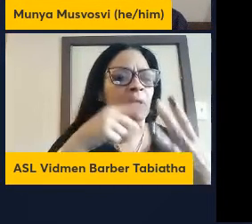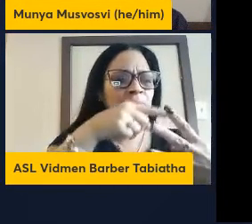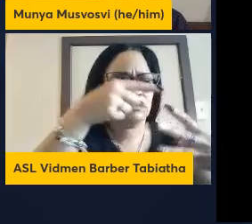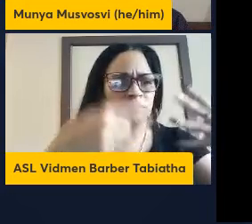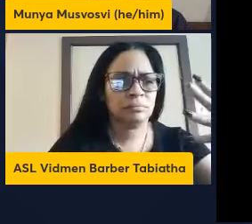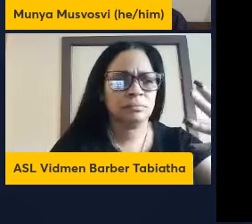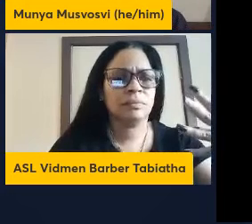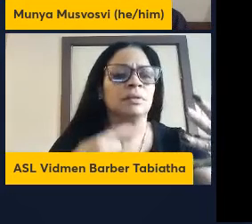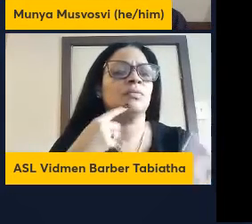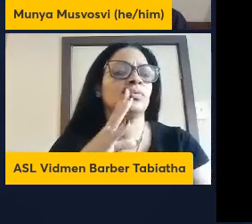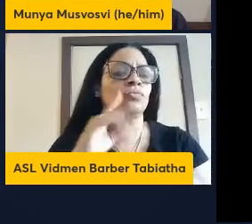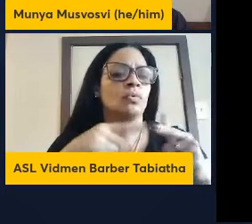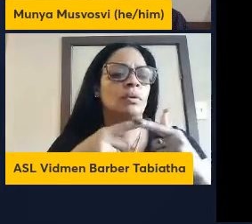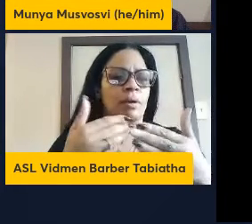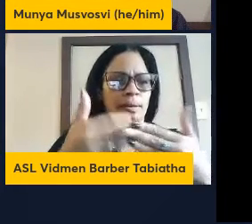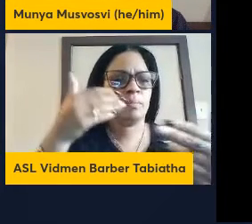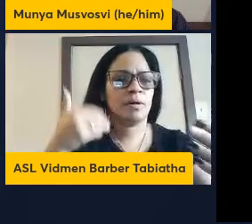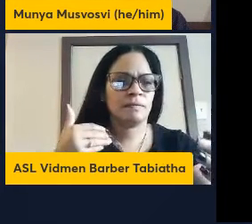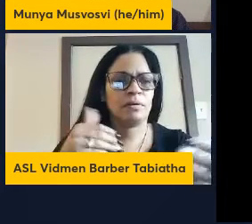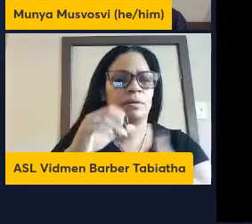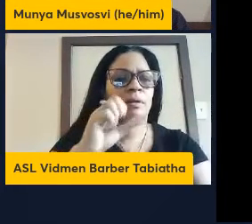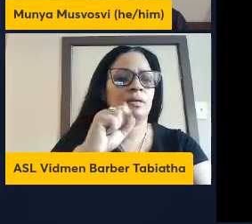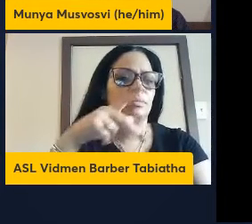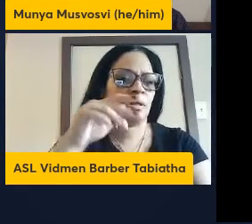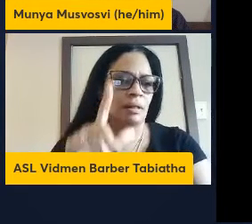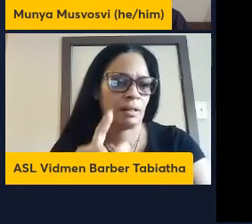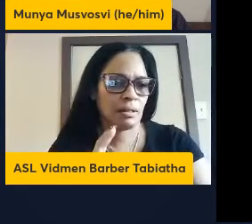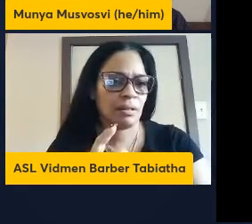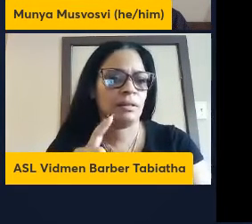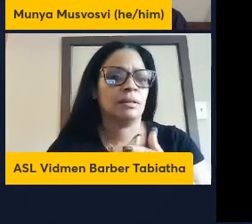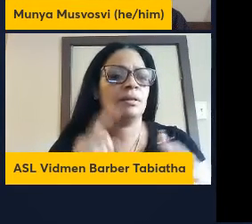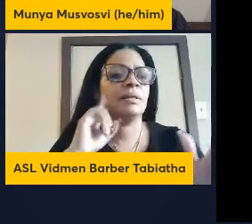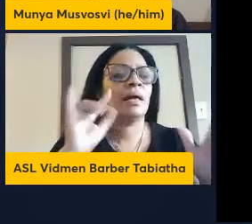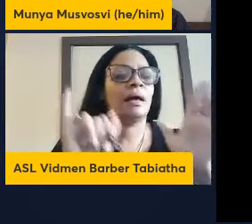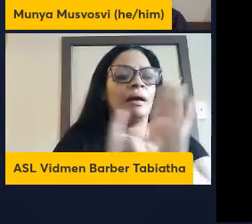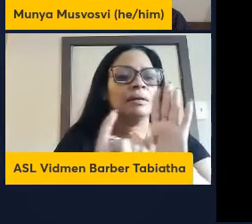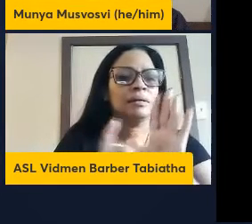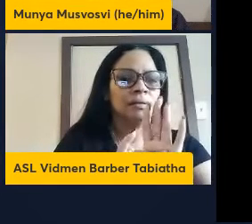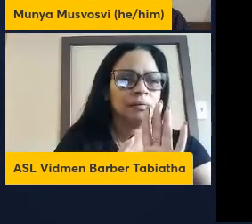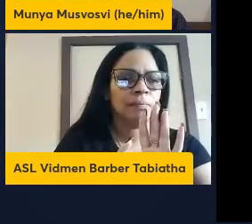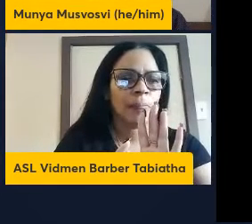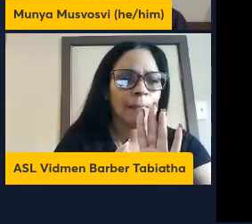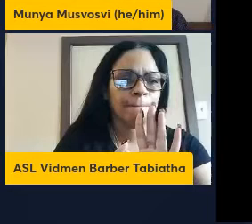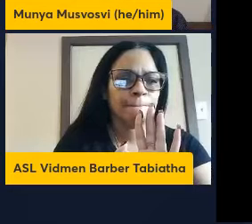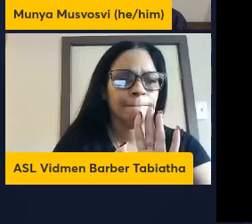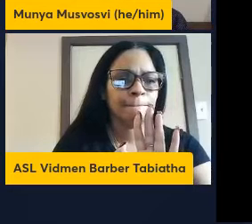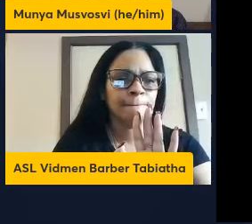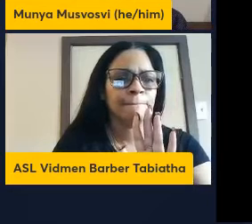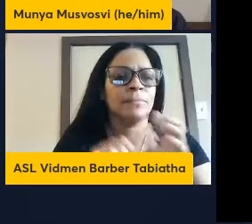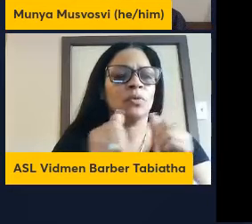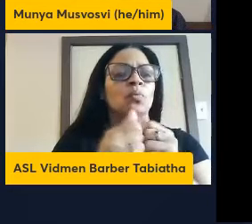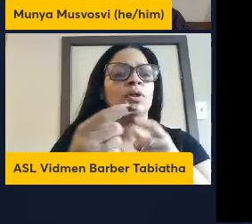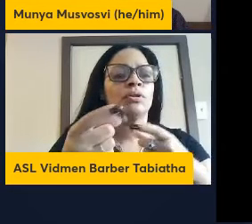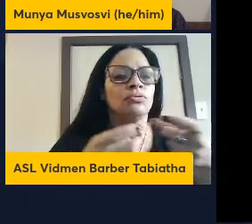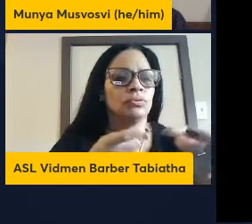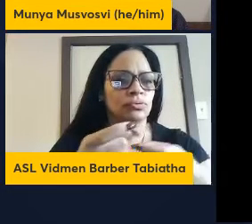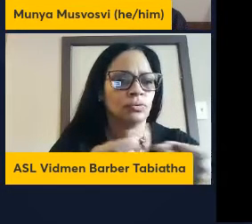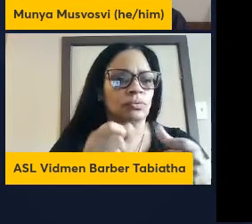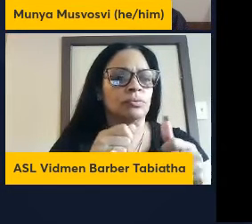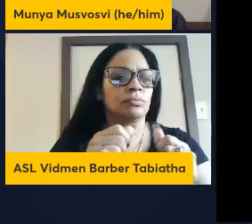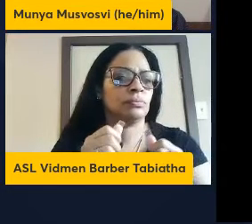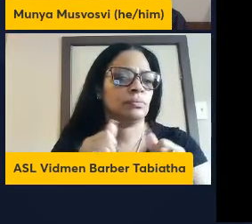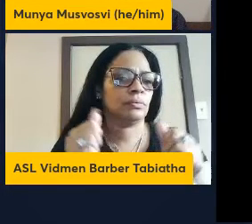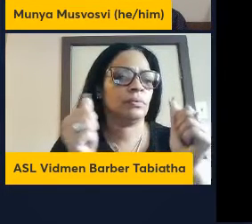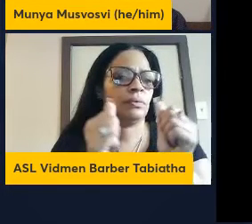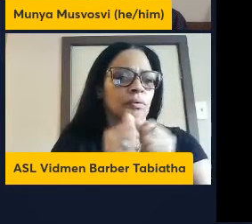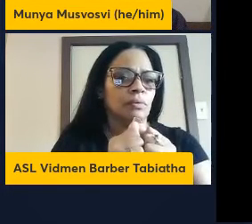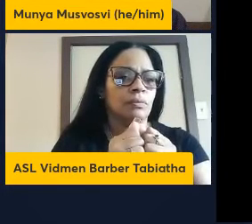So as I've mentioned here, this is this SVAL cluster that we identified to be associated with controllers. We observed it to be